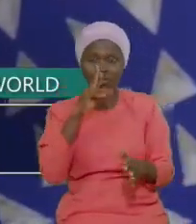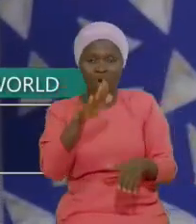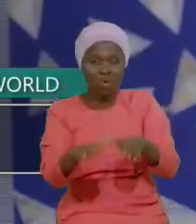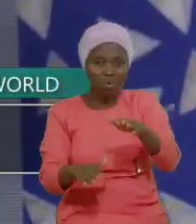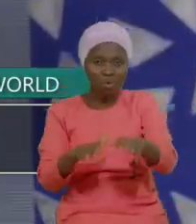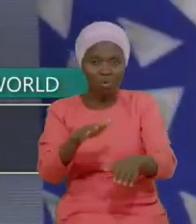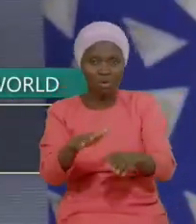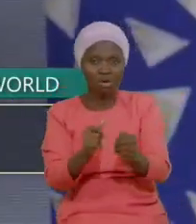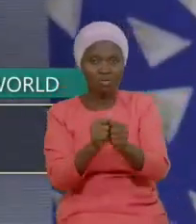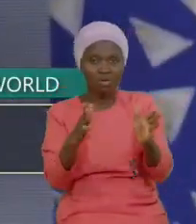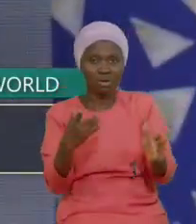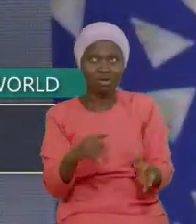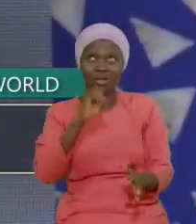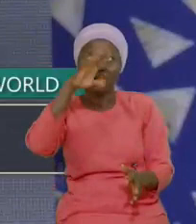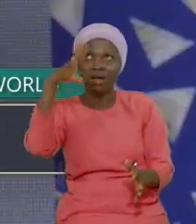light of heaven.